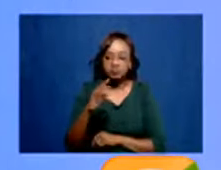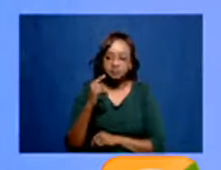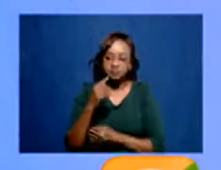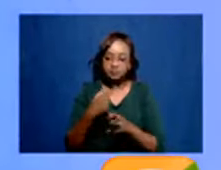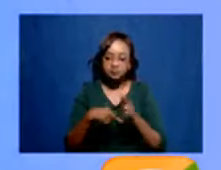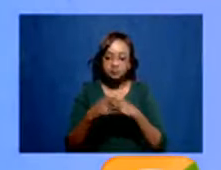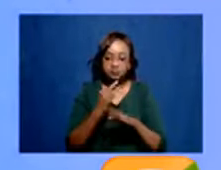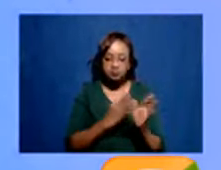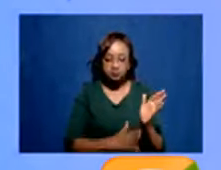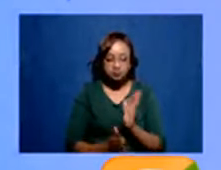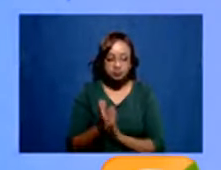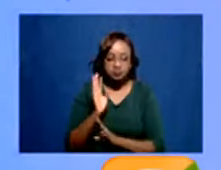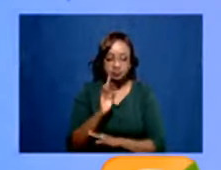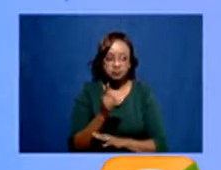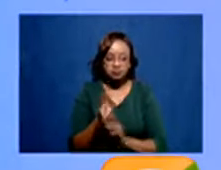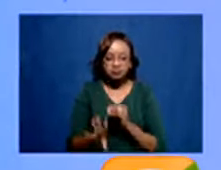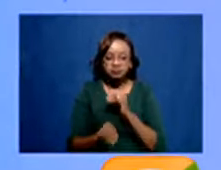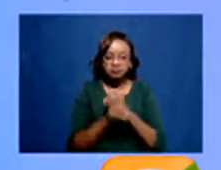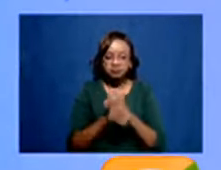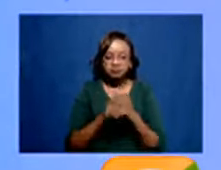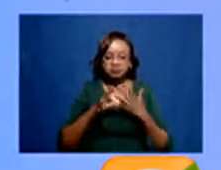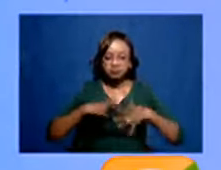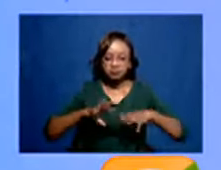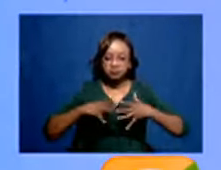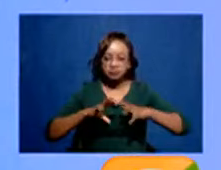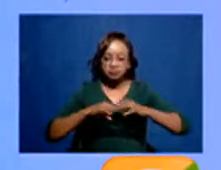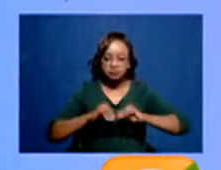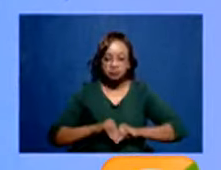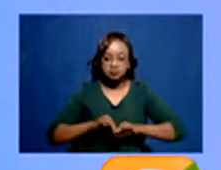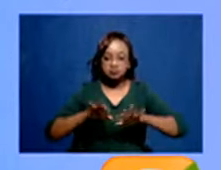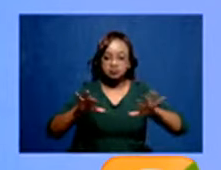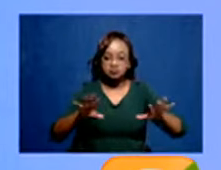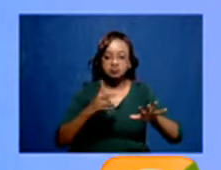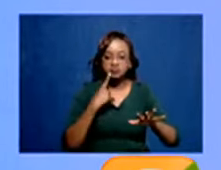review plan, increased the population quota to